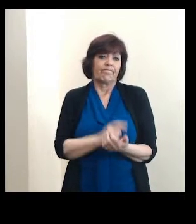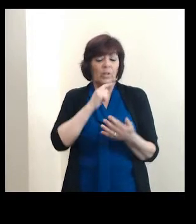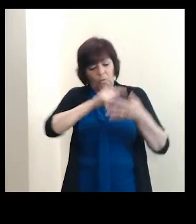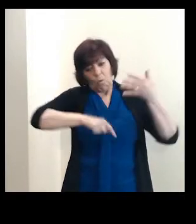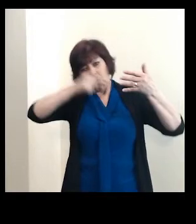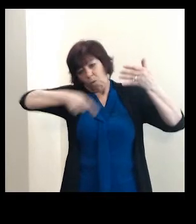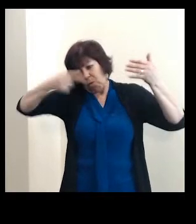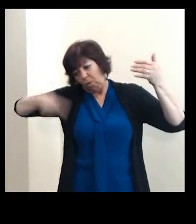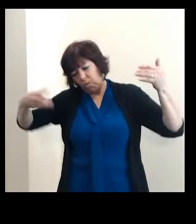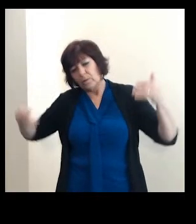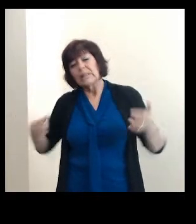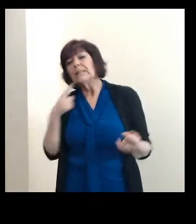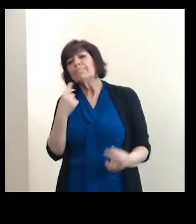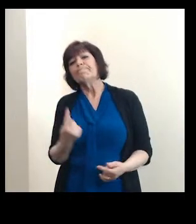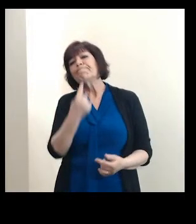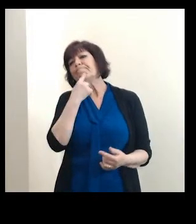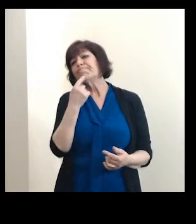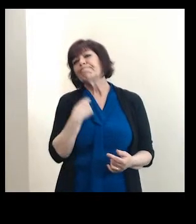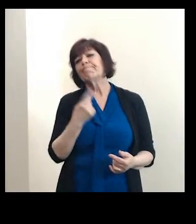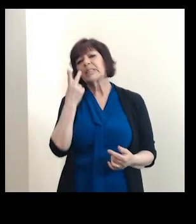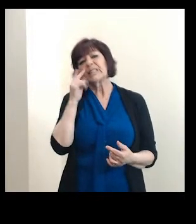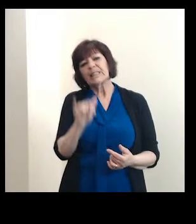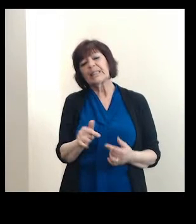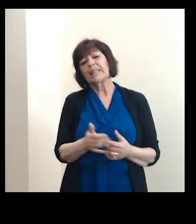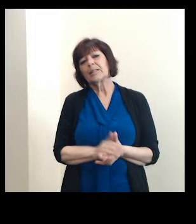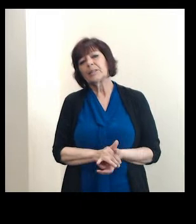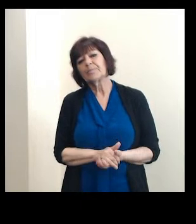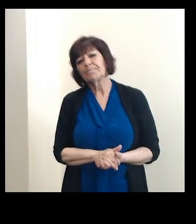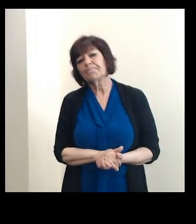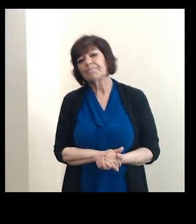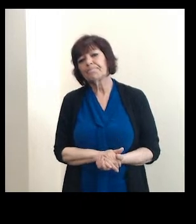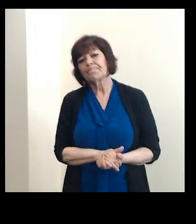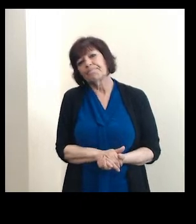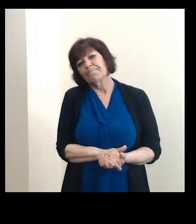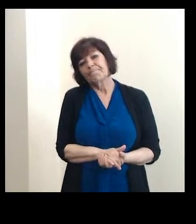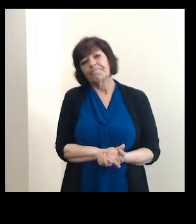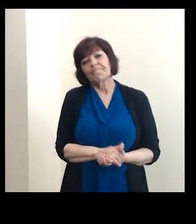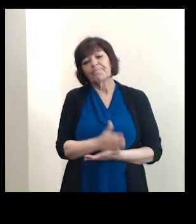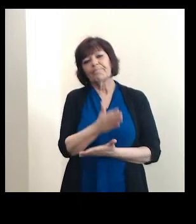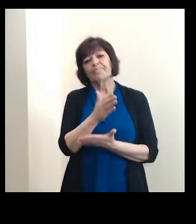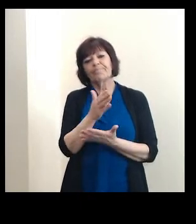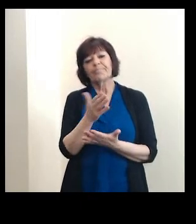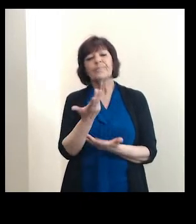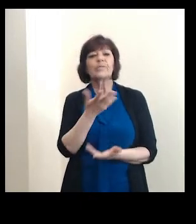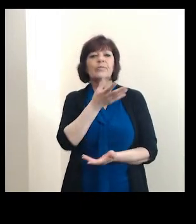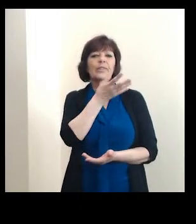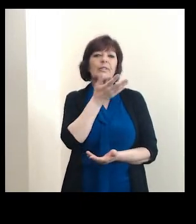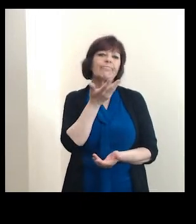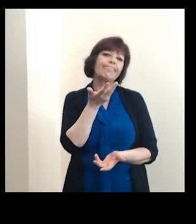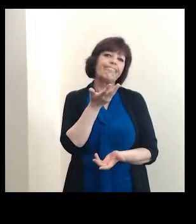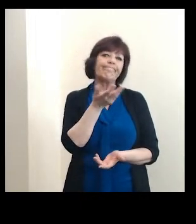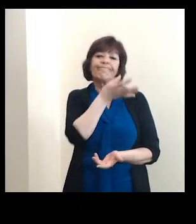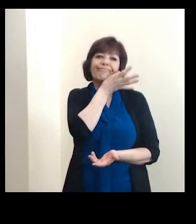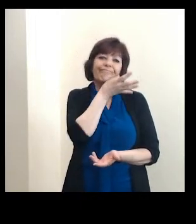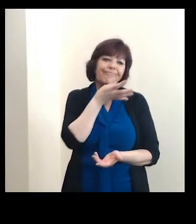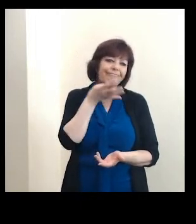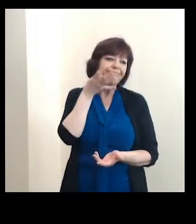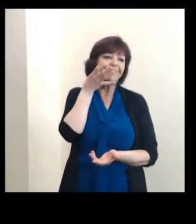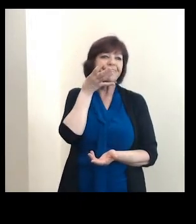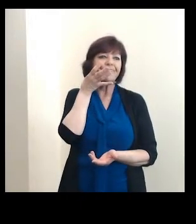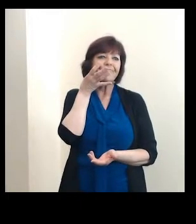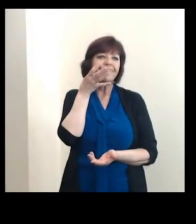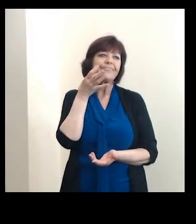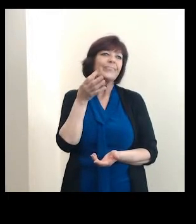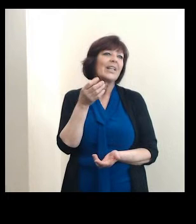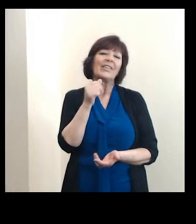all. It's disappointing to see it. So the urban areas, once again, are some of the lowest. Rural areas